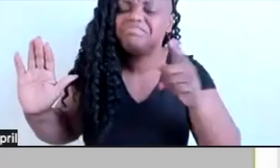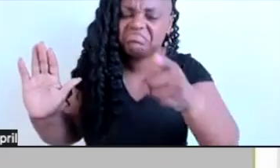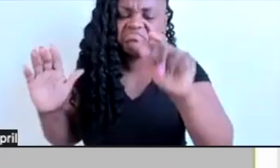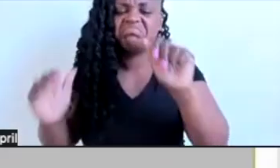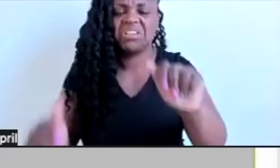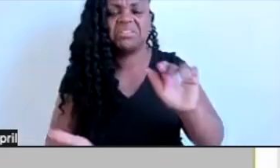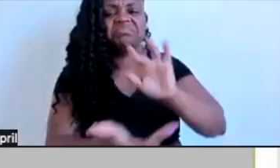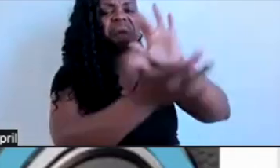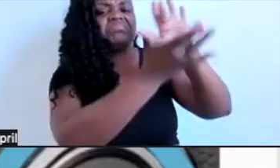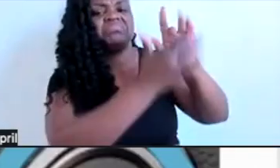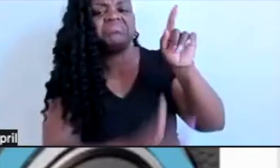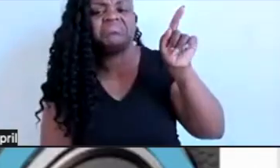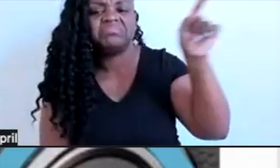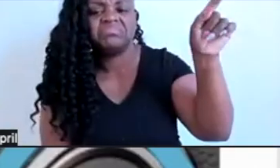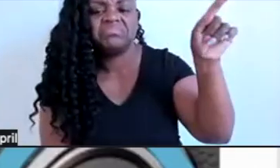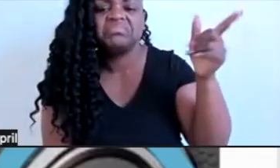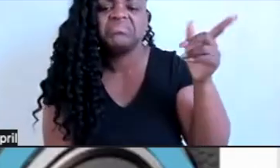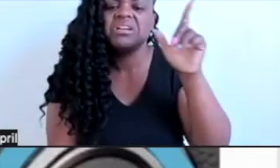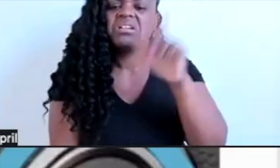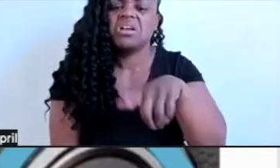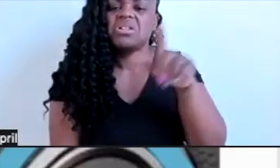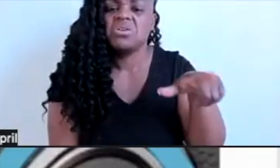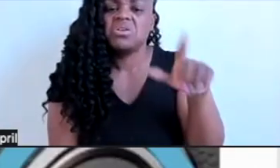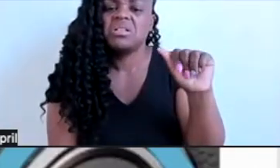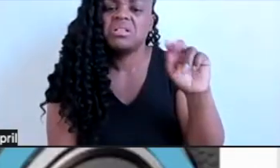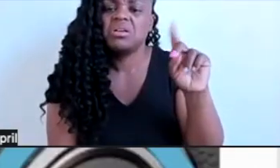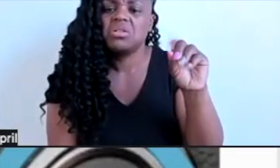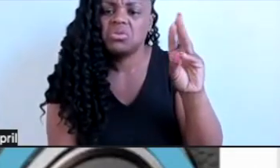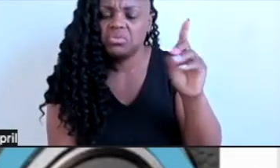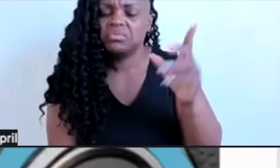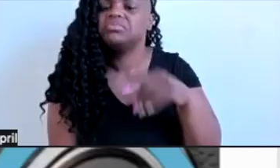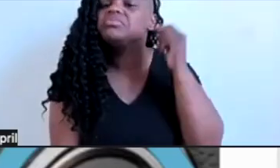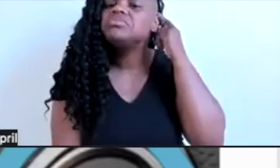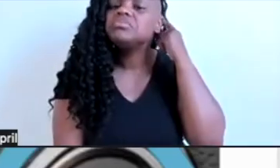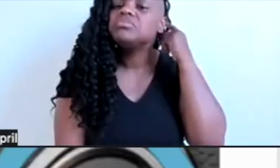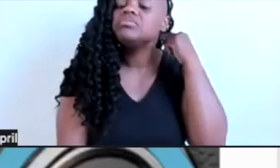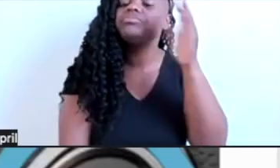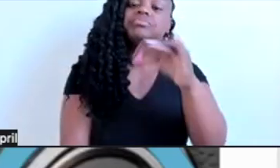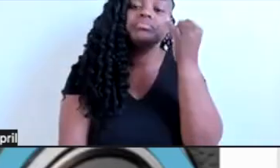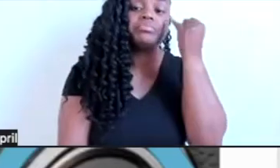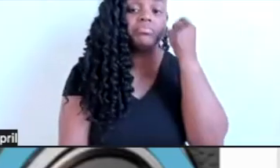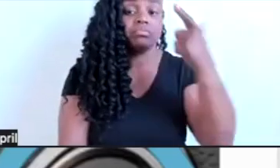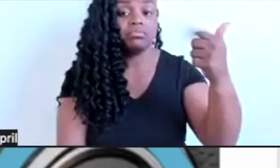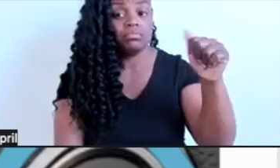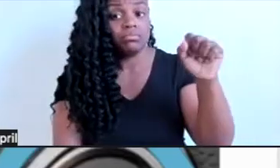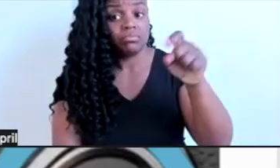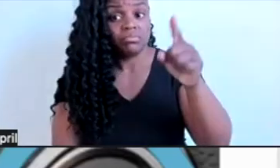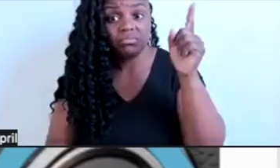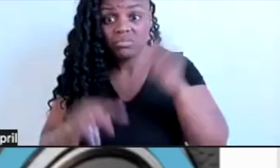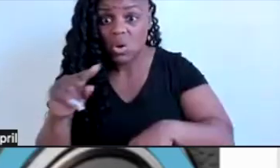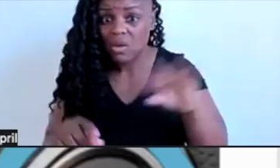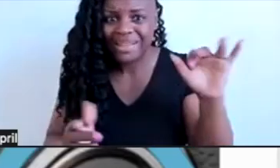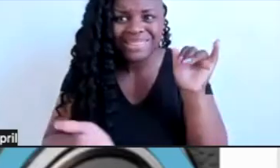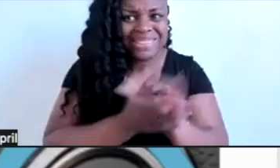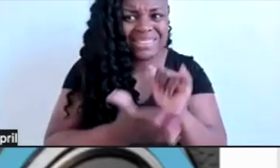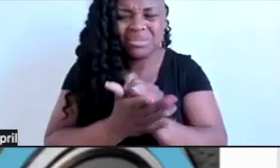leaking. Finally, if you cannot turn off the gas or don't know where the smell is coming from, you will need to